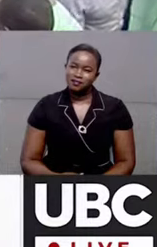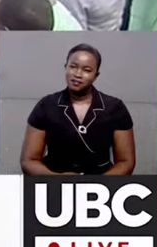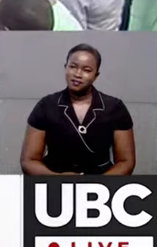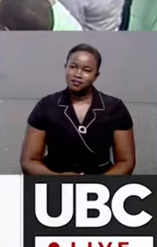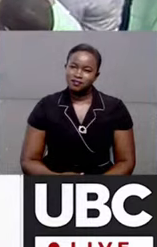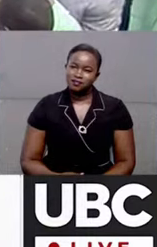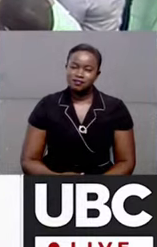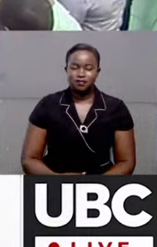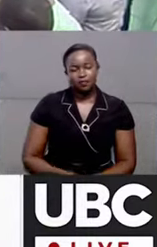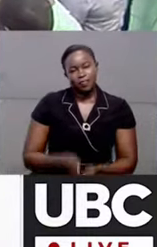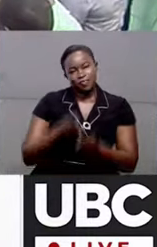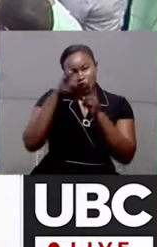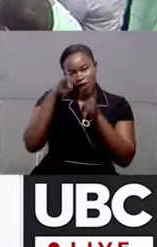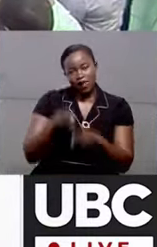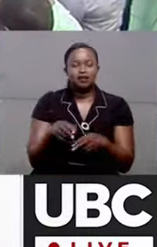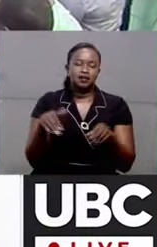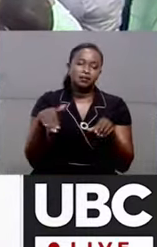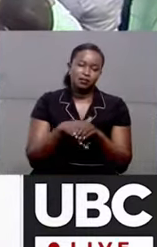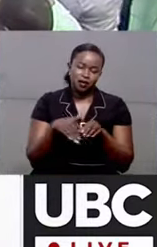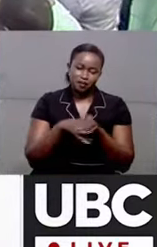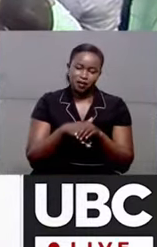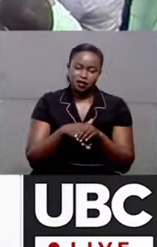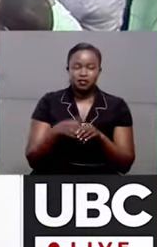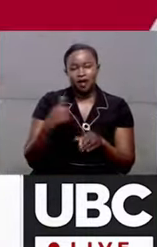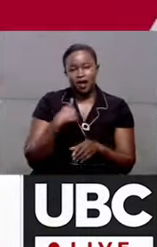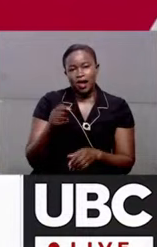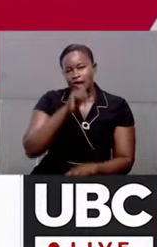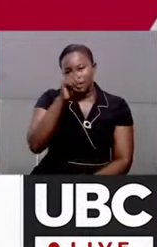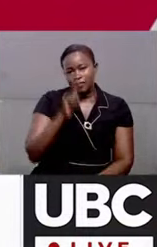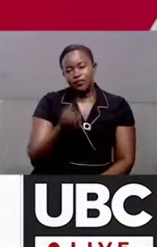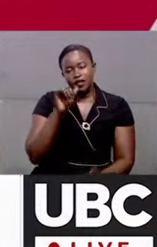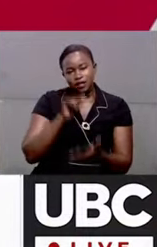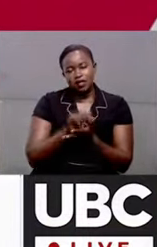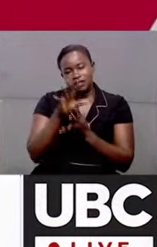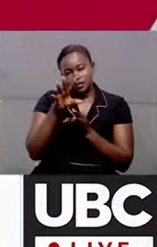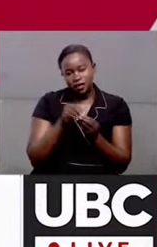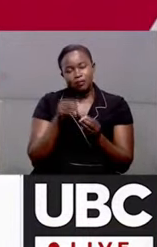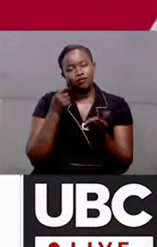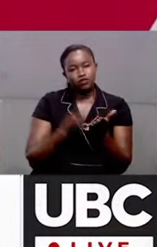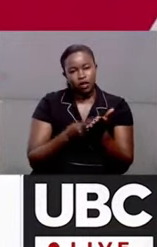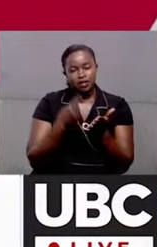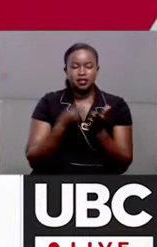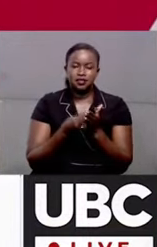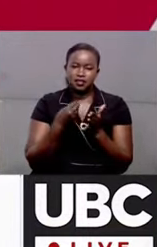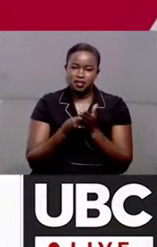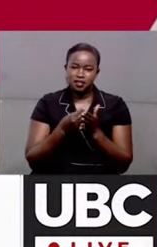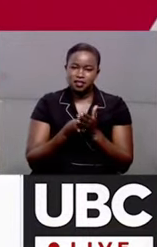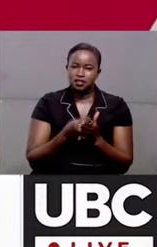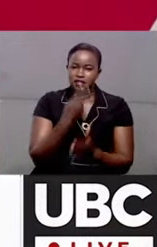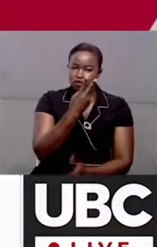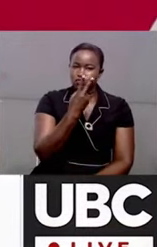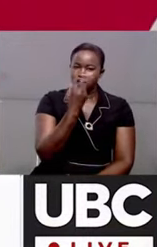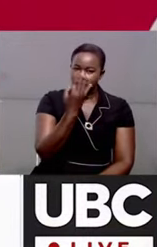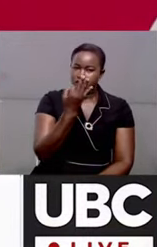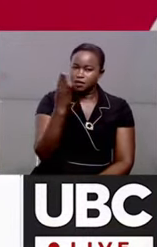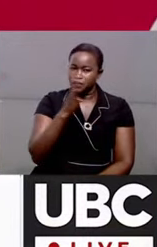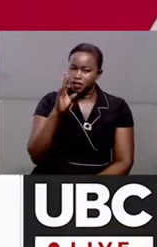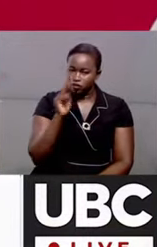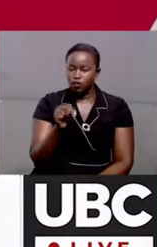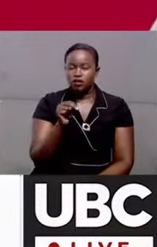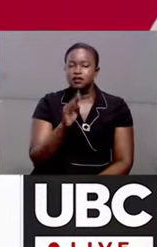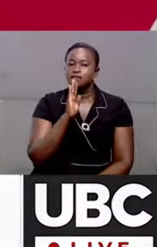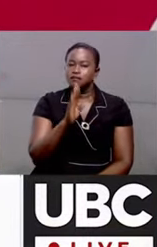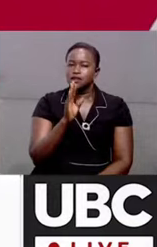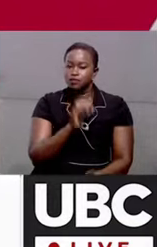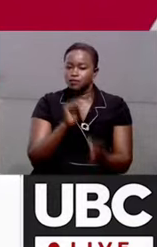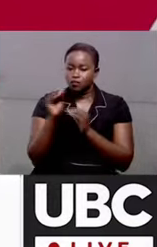That's enough. Honorable members, I put a question that a sum of Uganda shillings, 23 billion, be